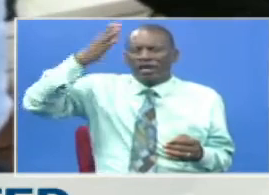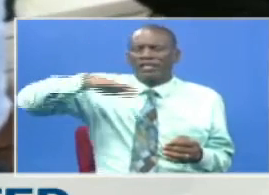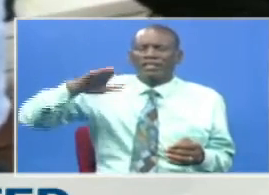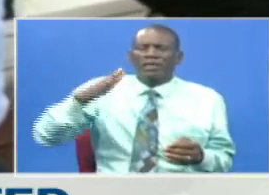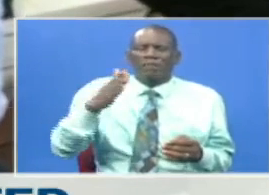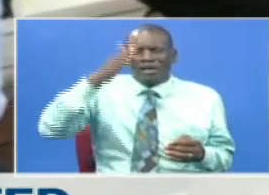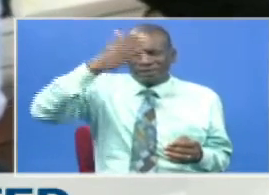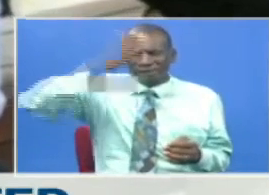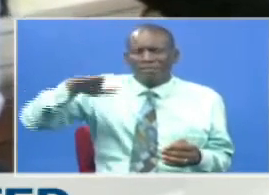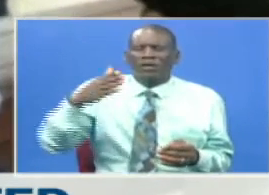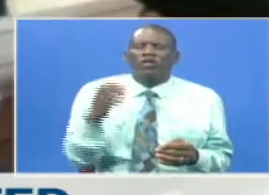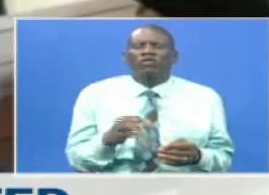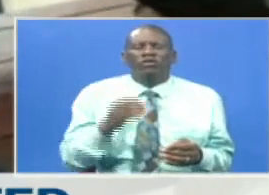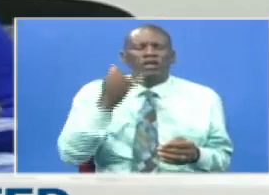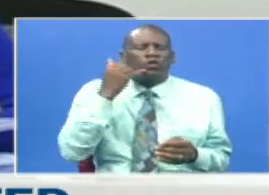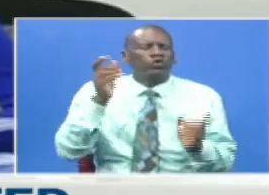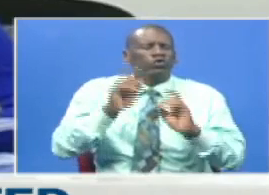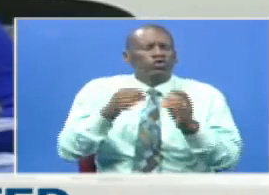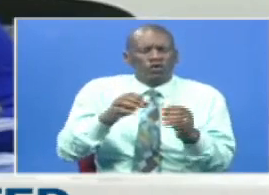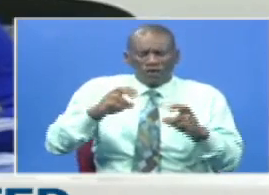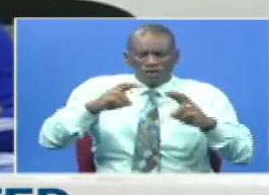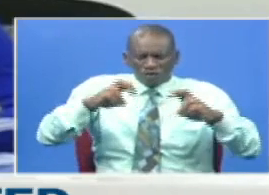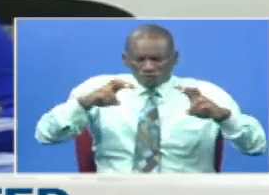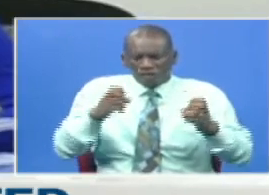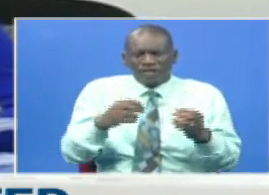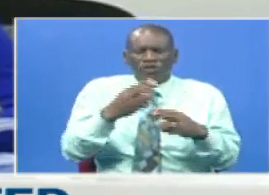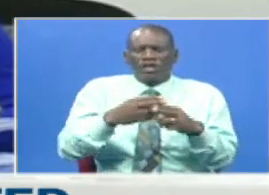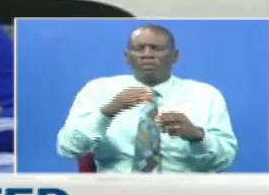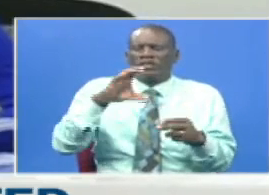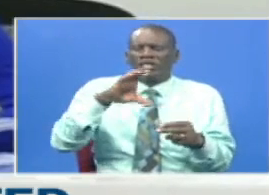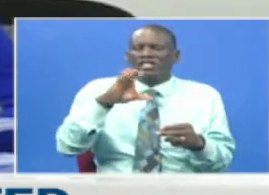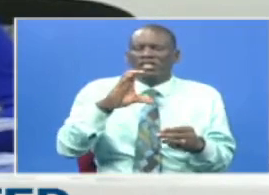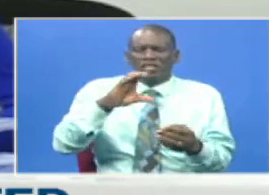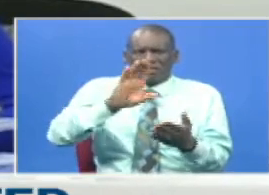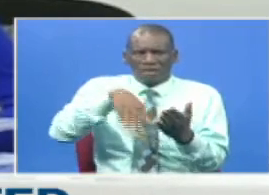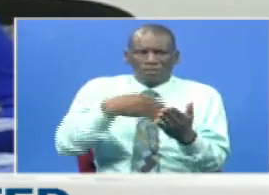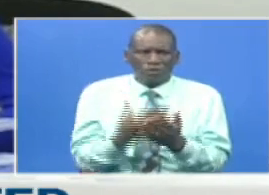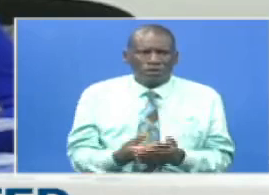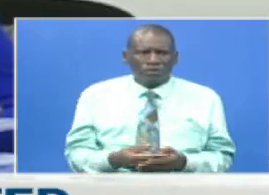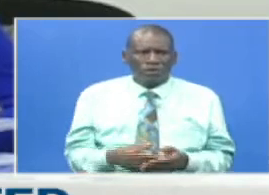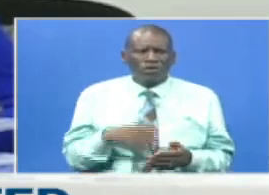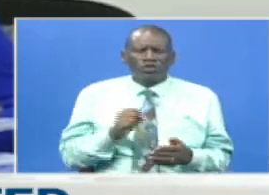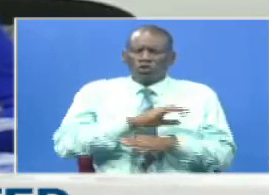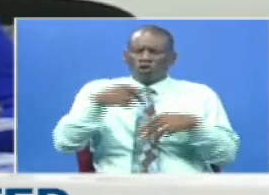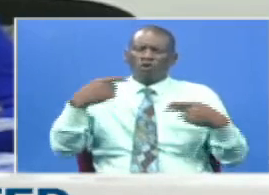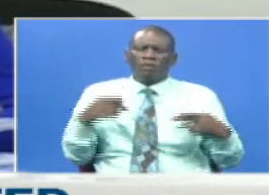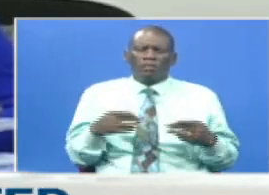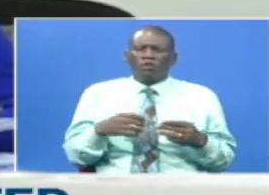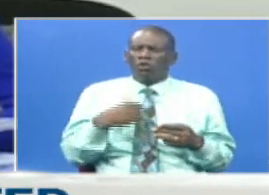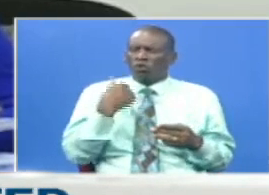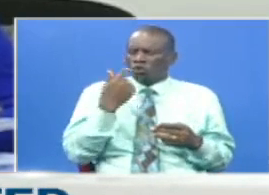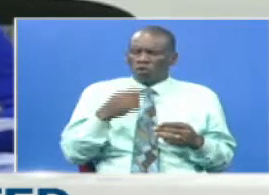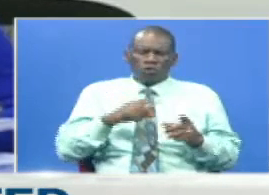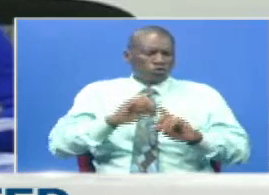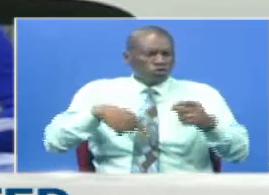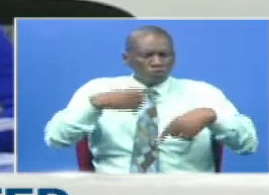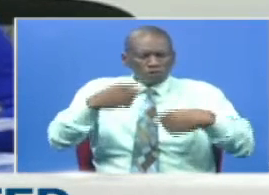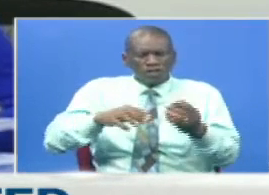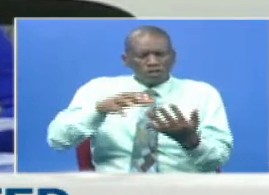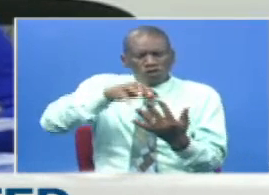CECs for appointments. An order of judicial review by way of prohibition, prohibiting the respondents and all persons from processing the